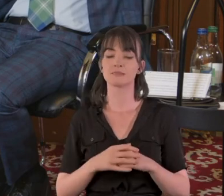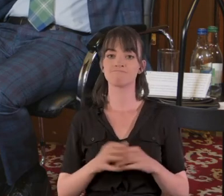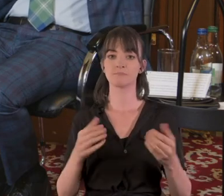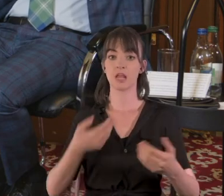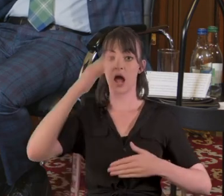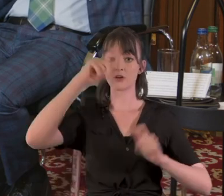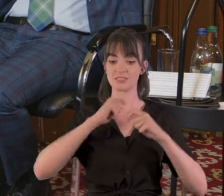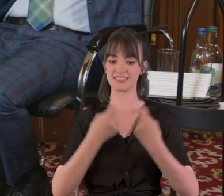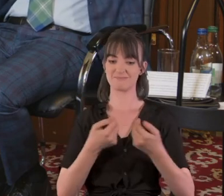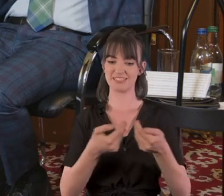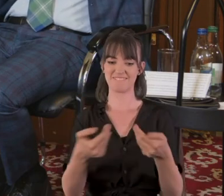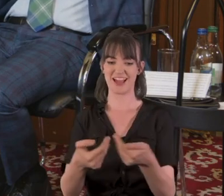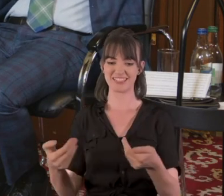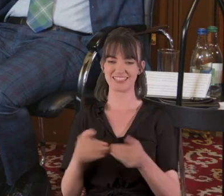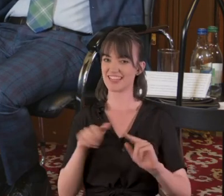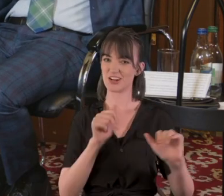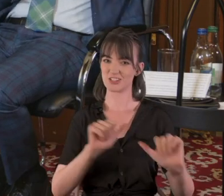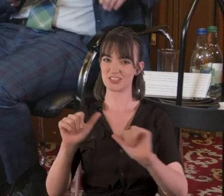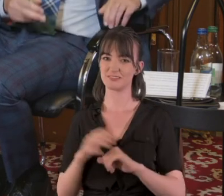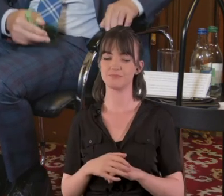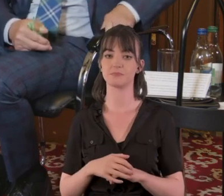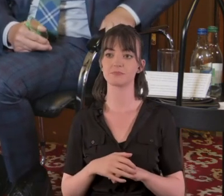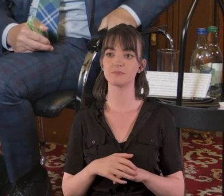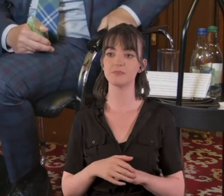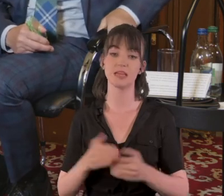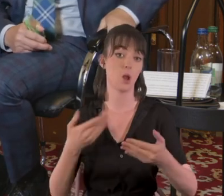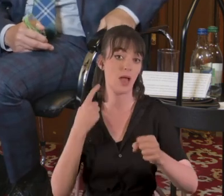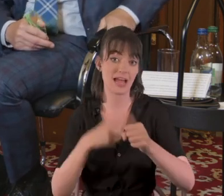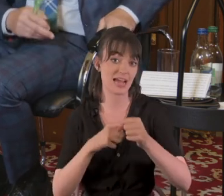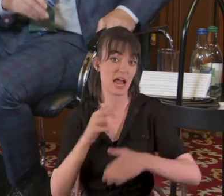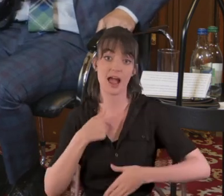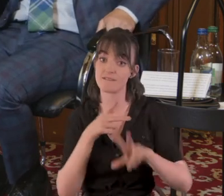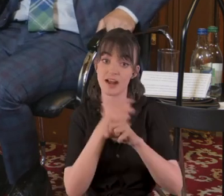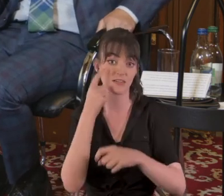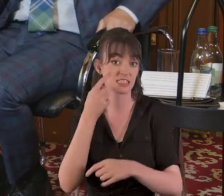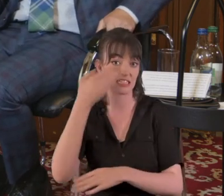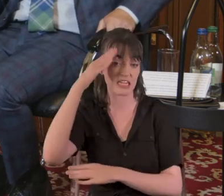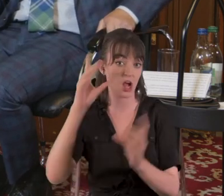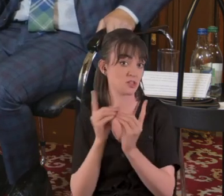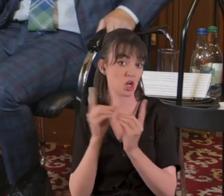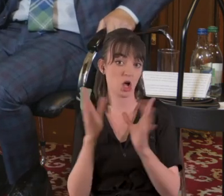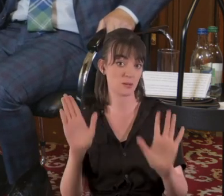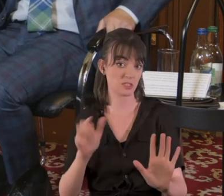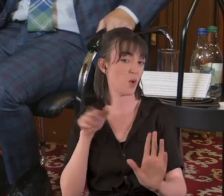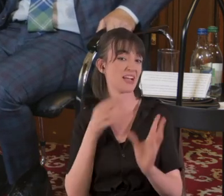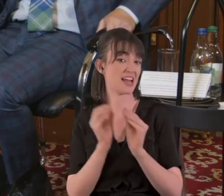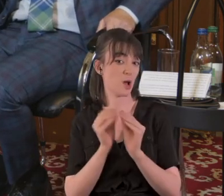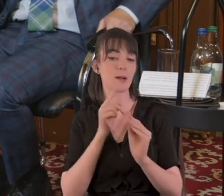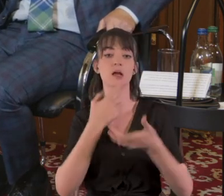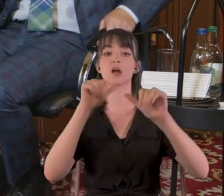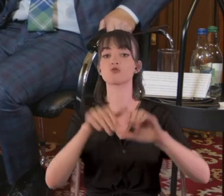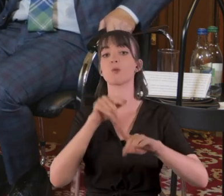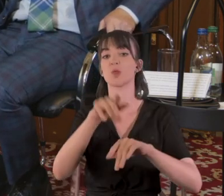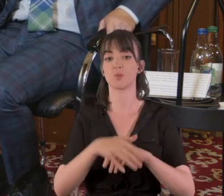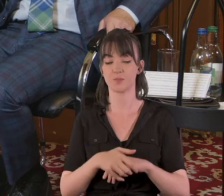Irish delegation. Yes, again, I'm not privy to the Irish documents, so I can't comment, but I entirely agree with you. The